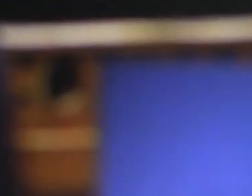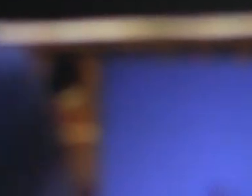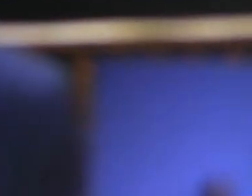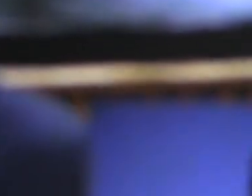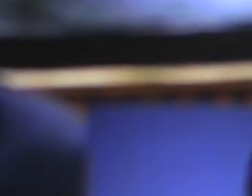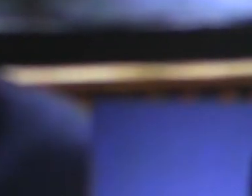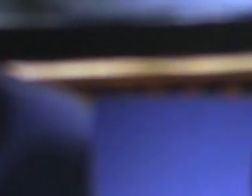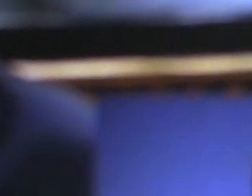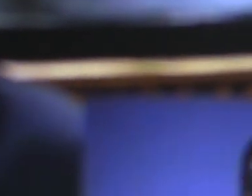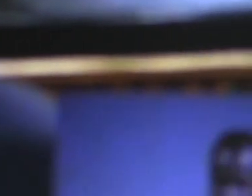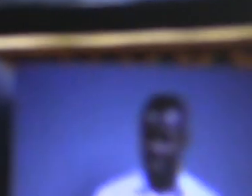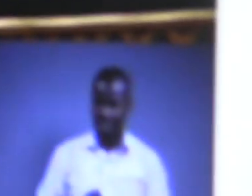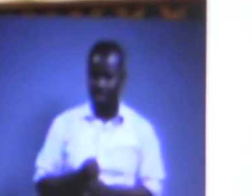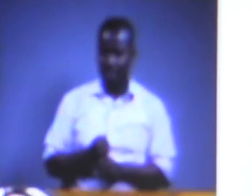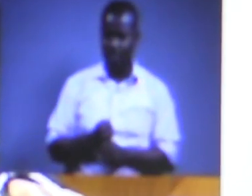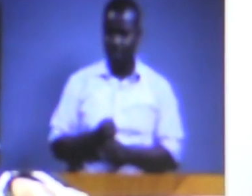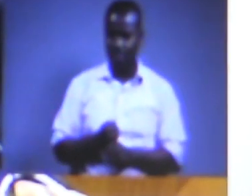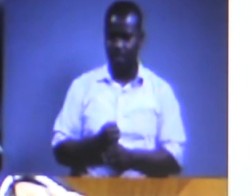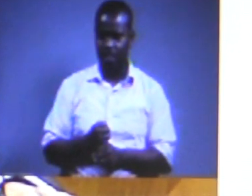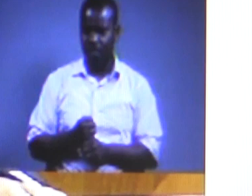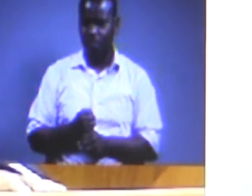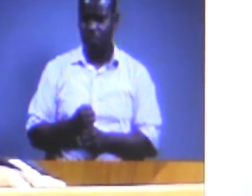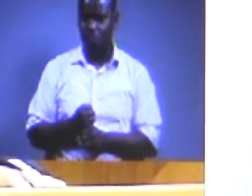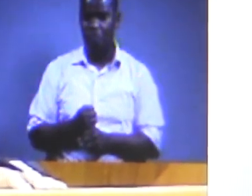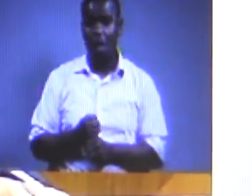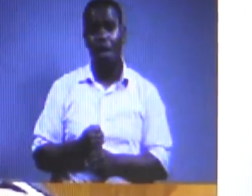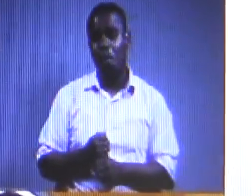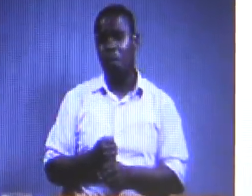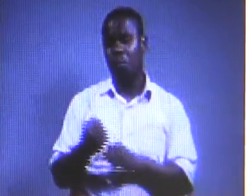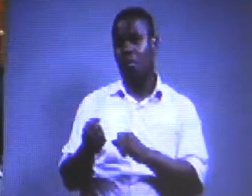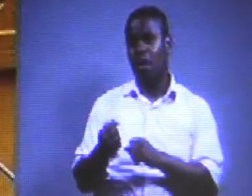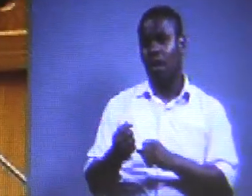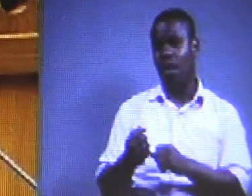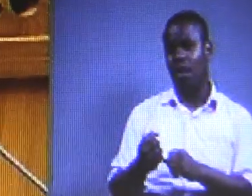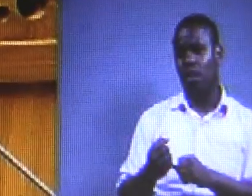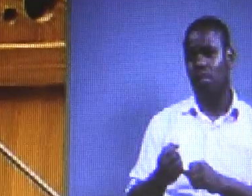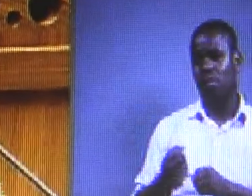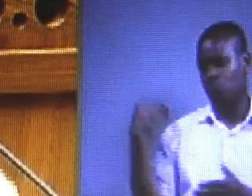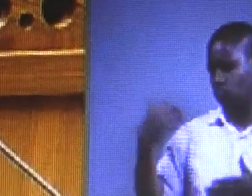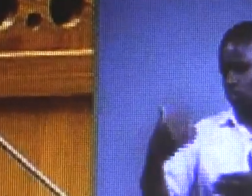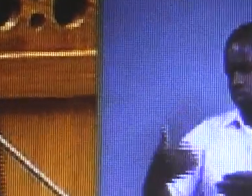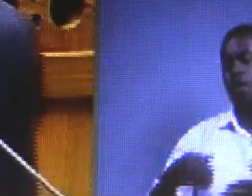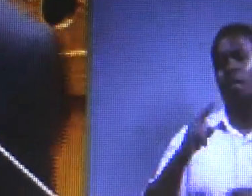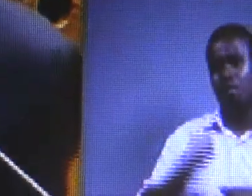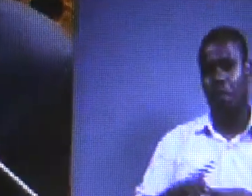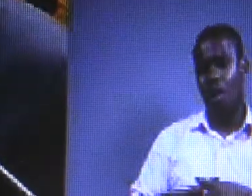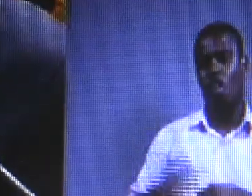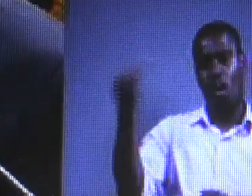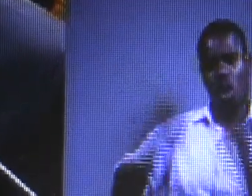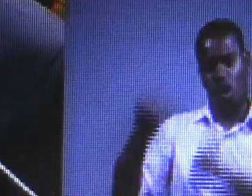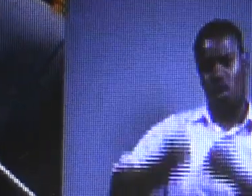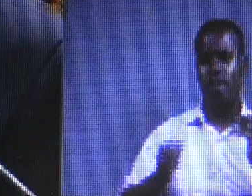sure you had a few occasions to curse my name, but I'm speaking to you today somehow as a changed